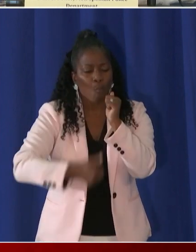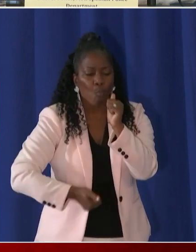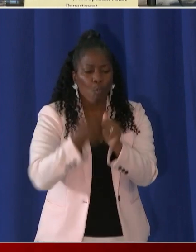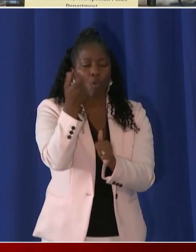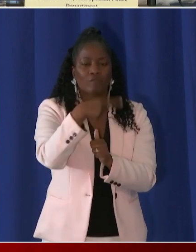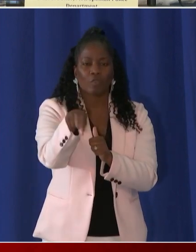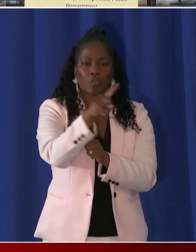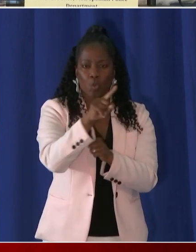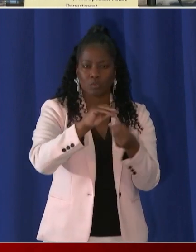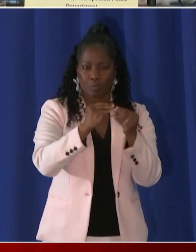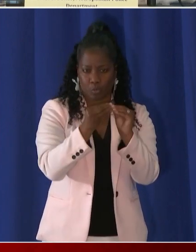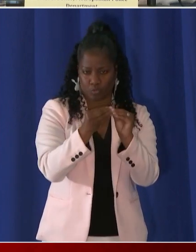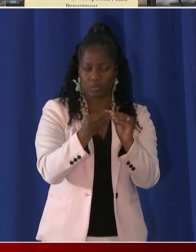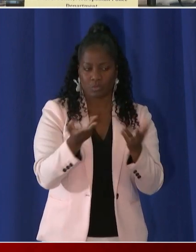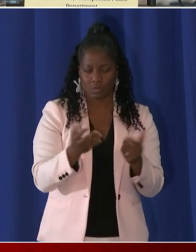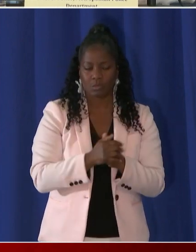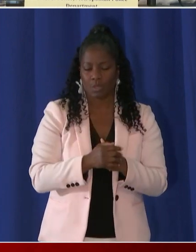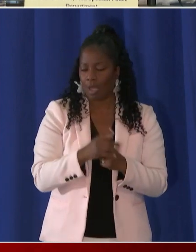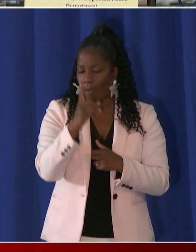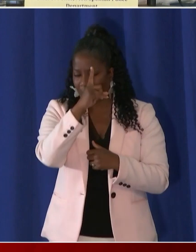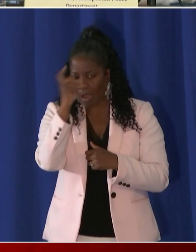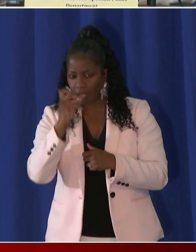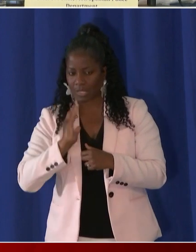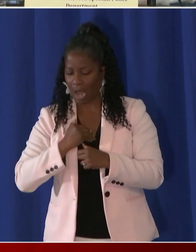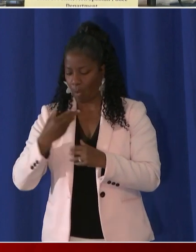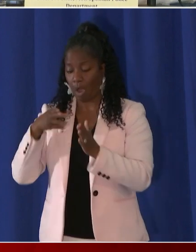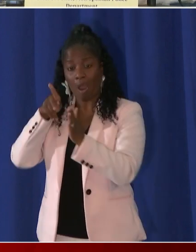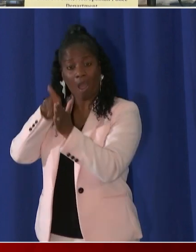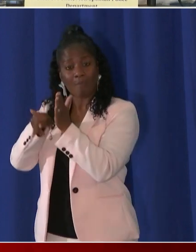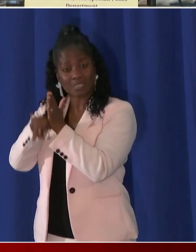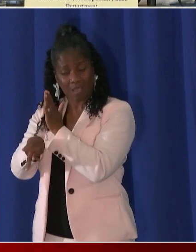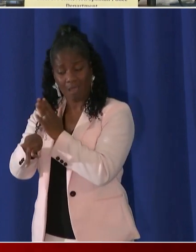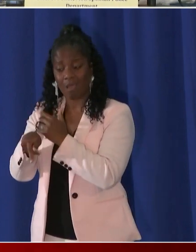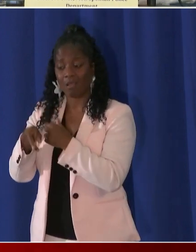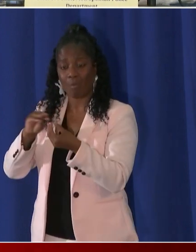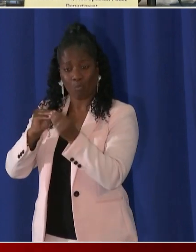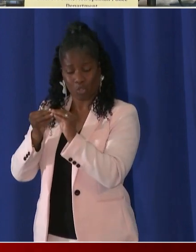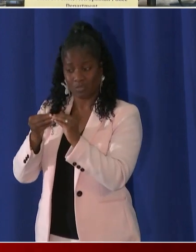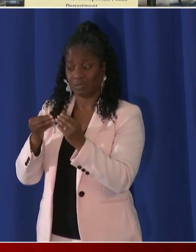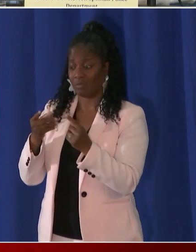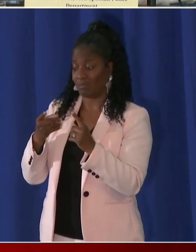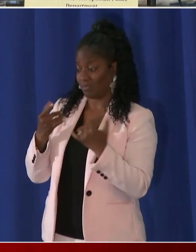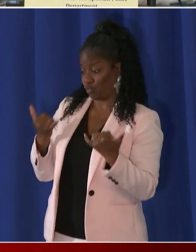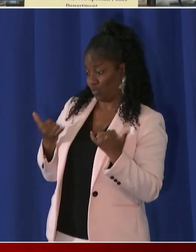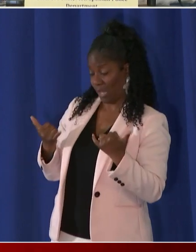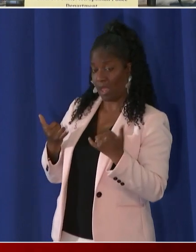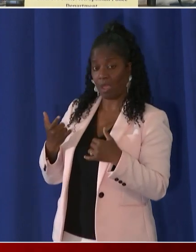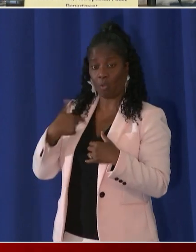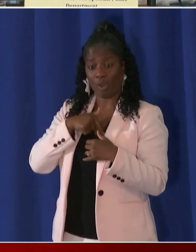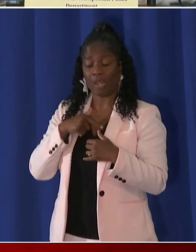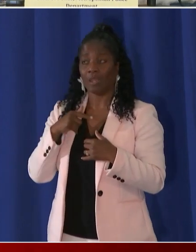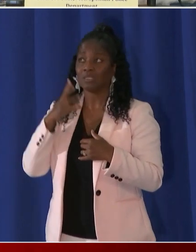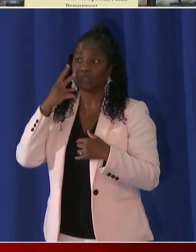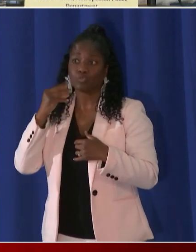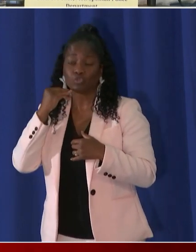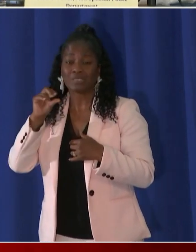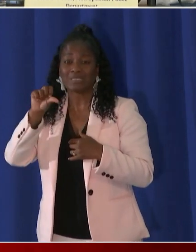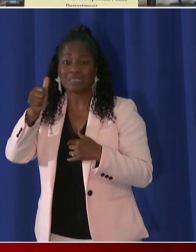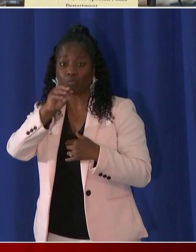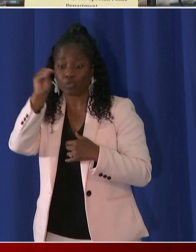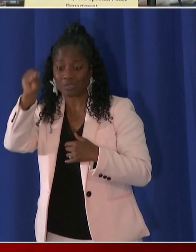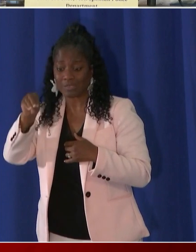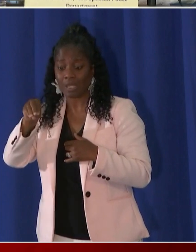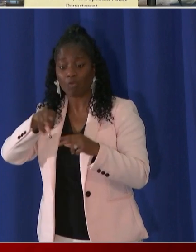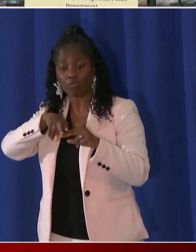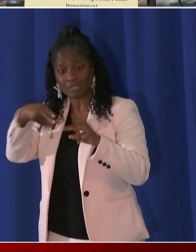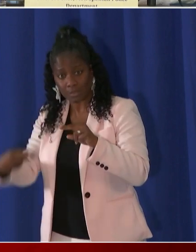those numbers that are over, because our homicide numbers, as of today, MPD is experiencing a 10%